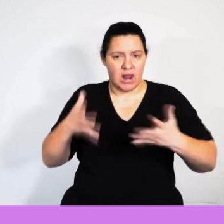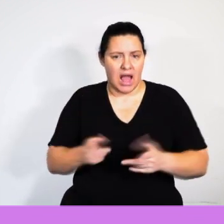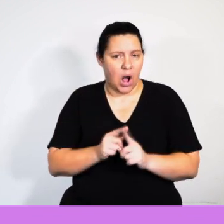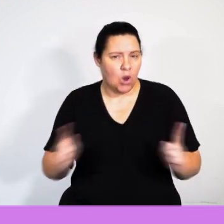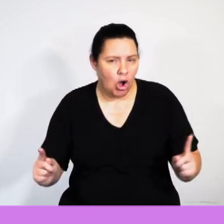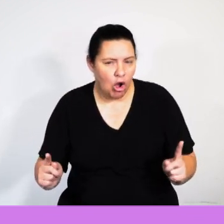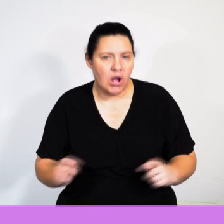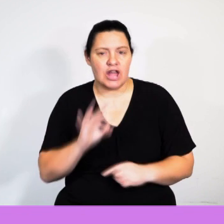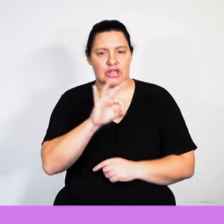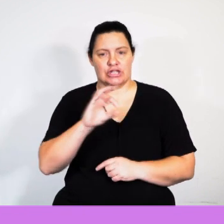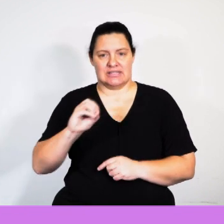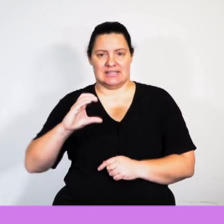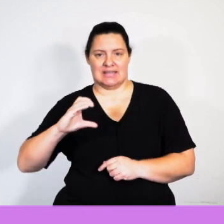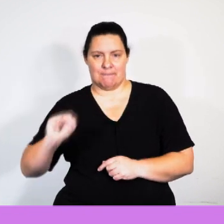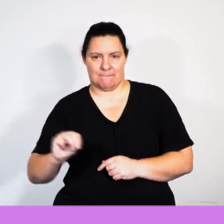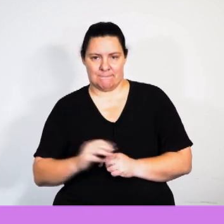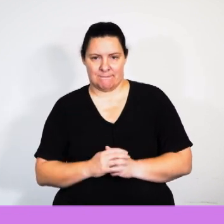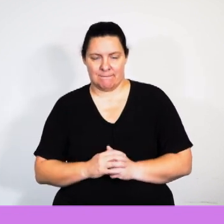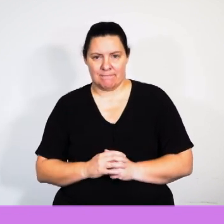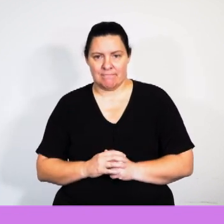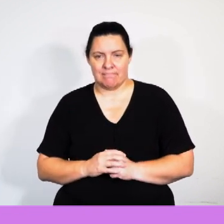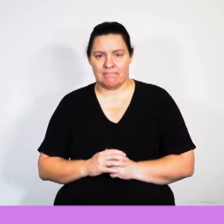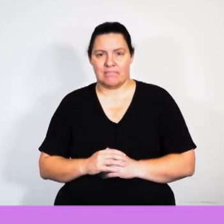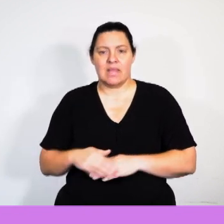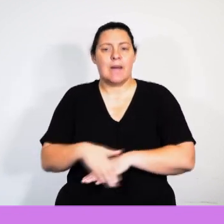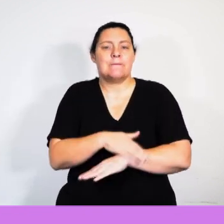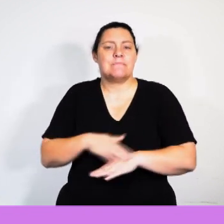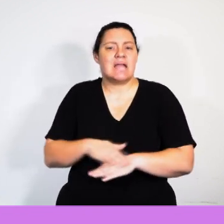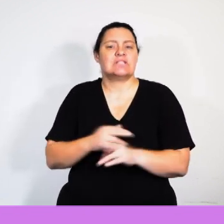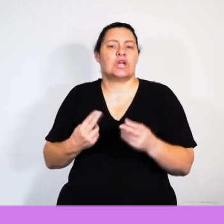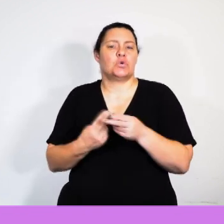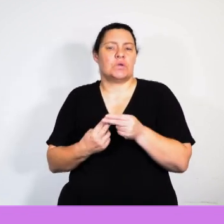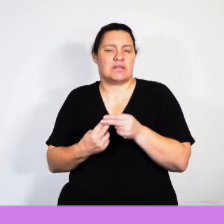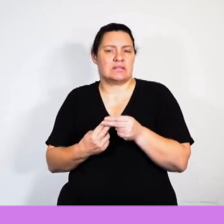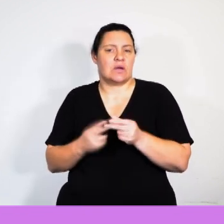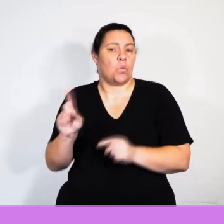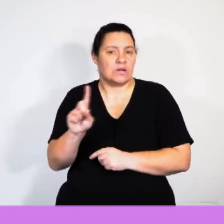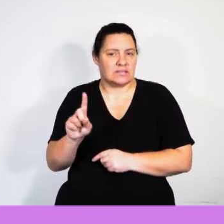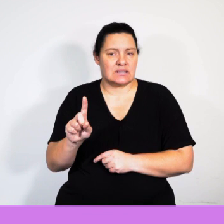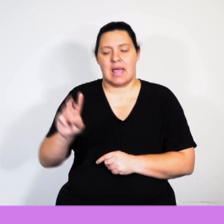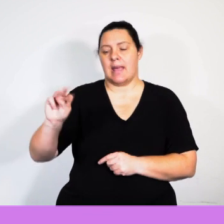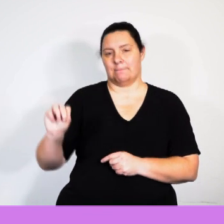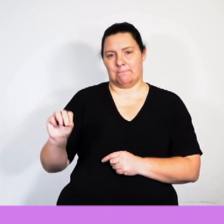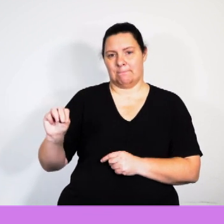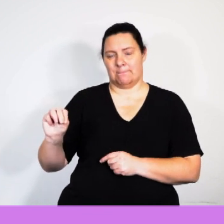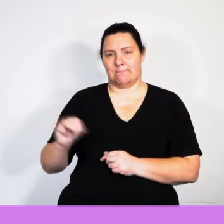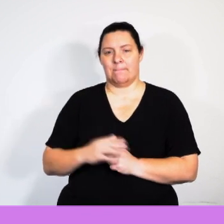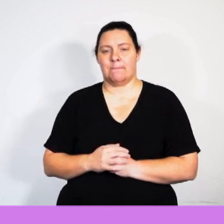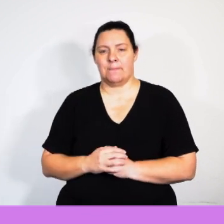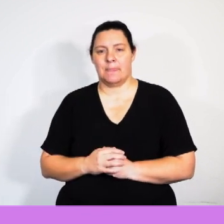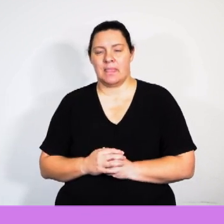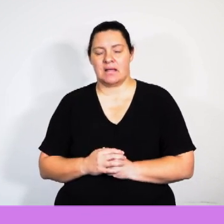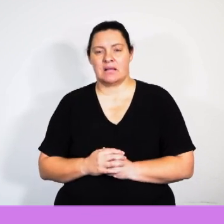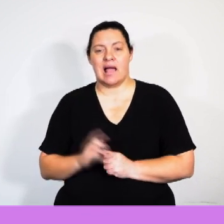a ruler is 30 centimeters. The basic unit of length is